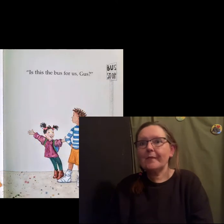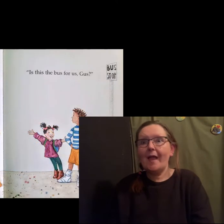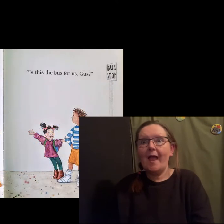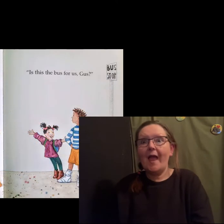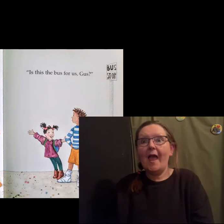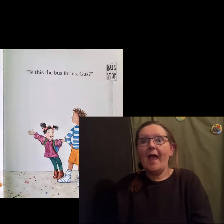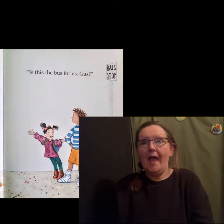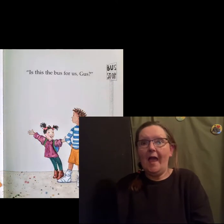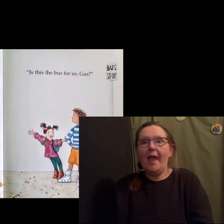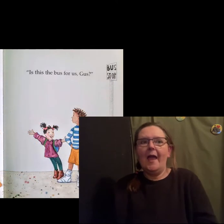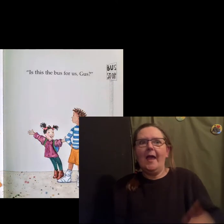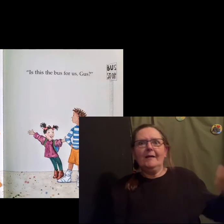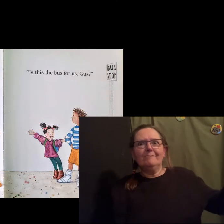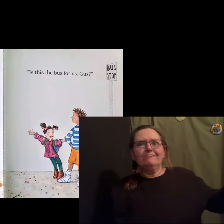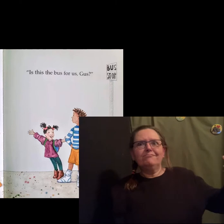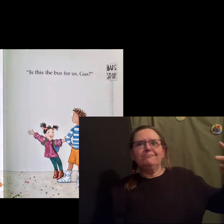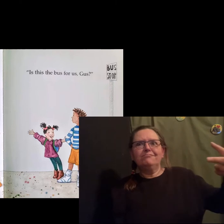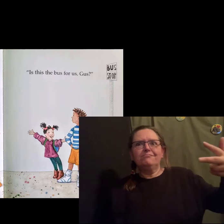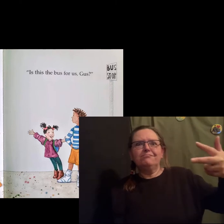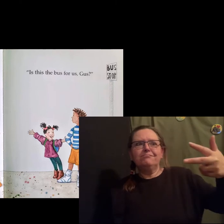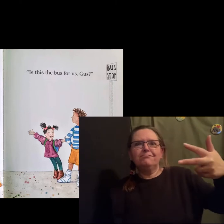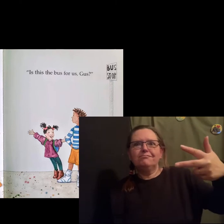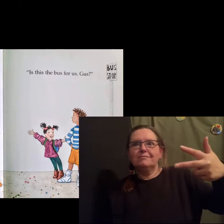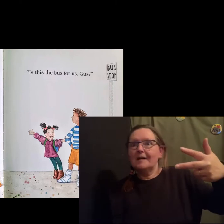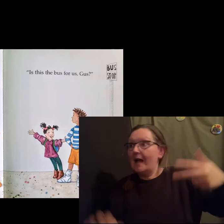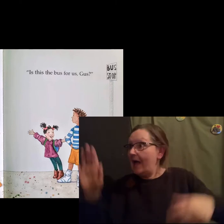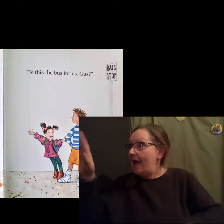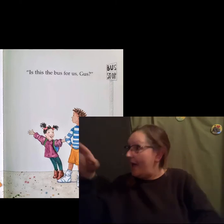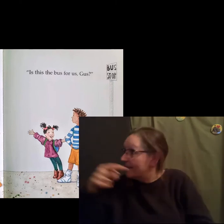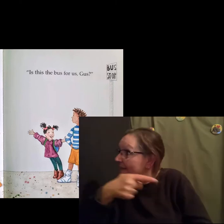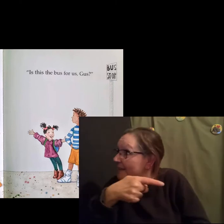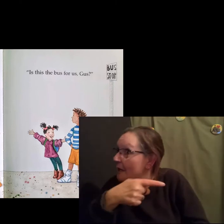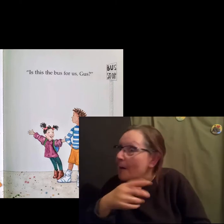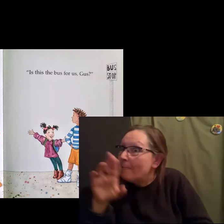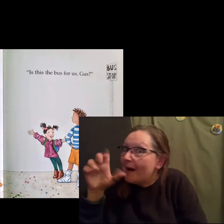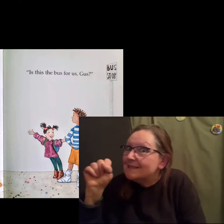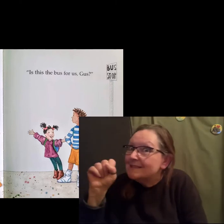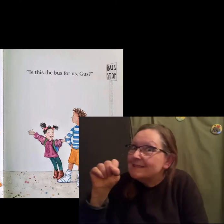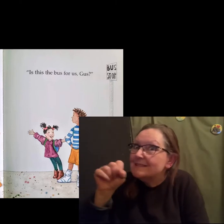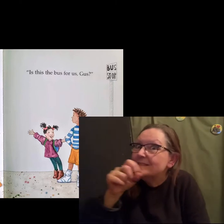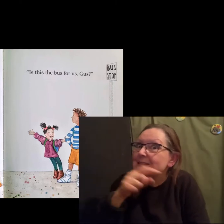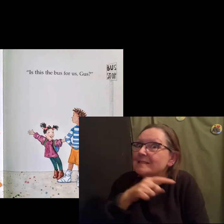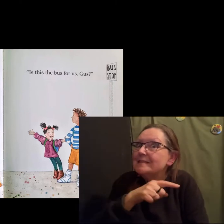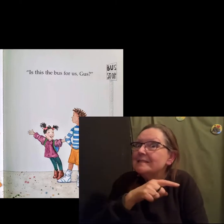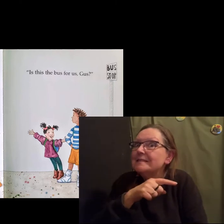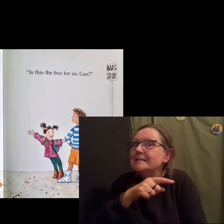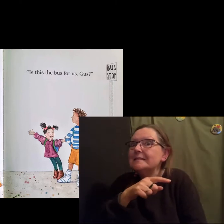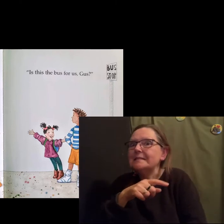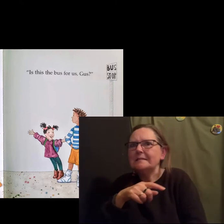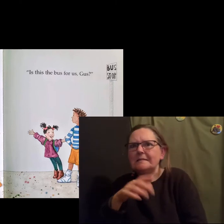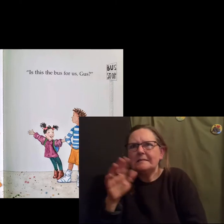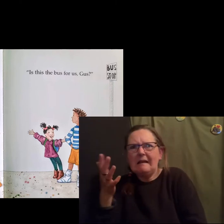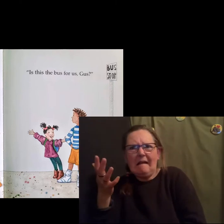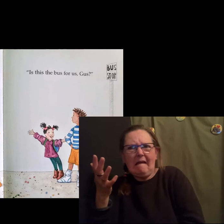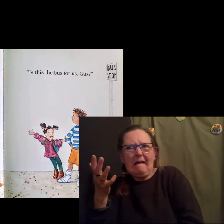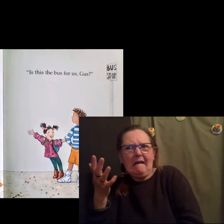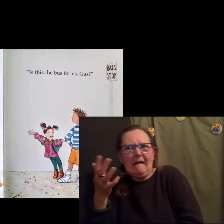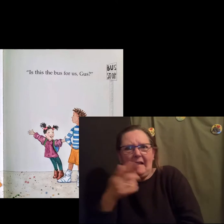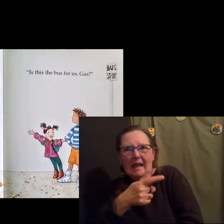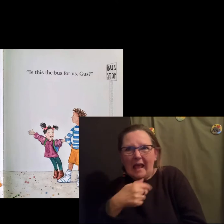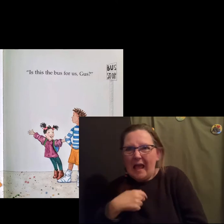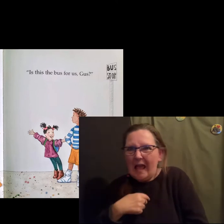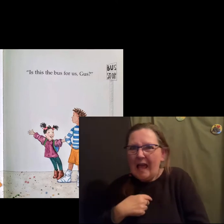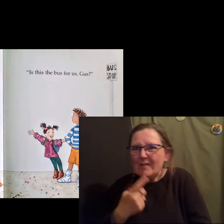Is this the bus for us, Gus? This one's red. Have you seen a red school